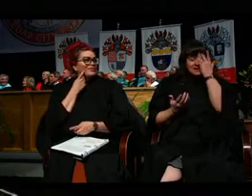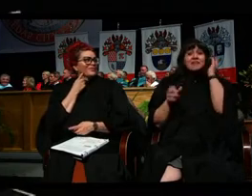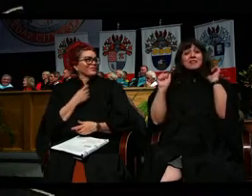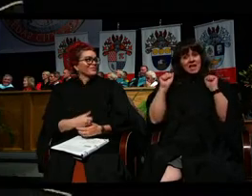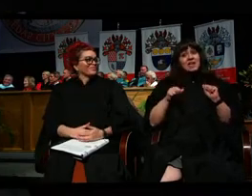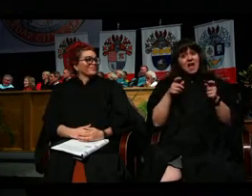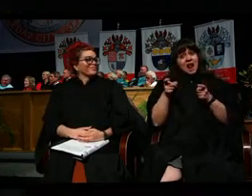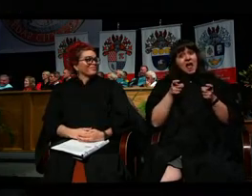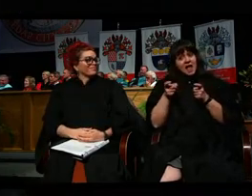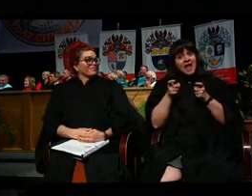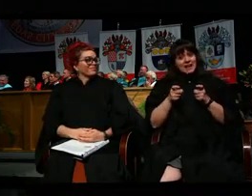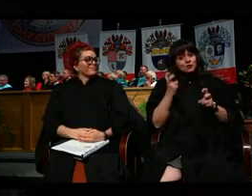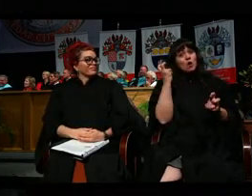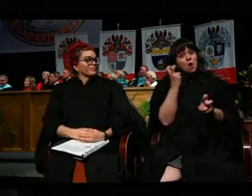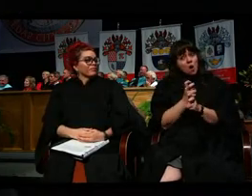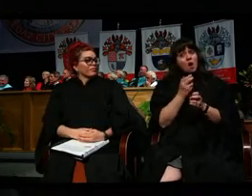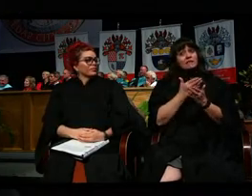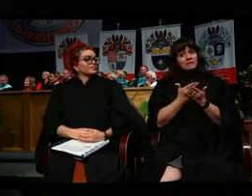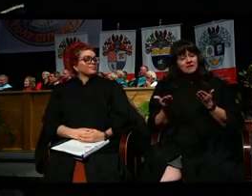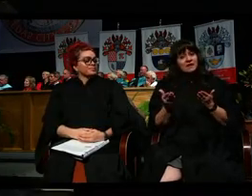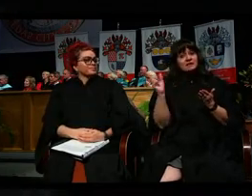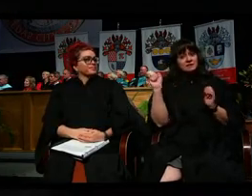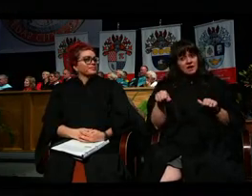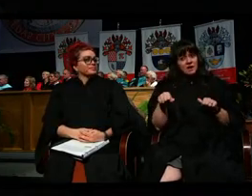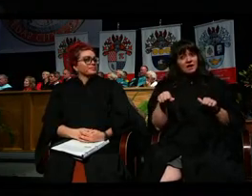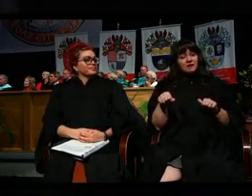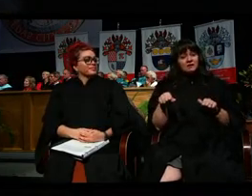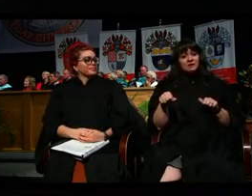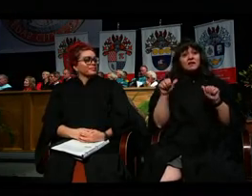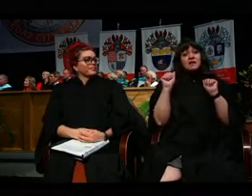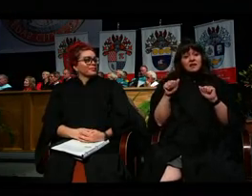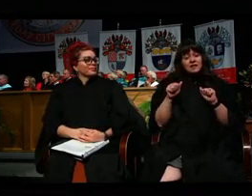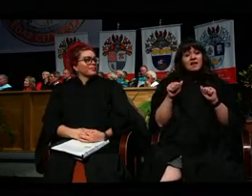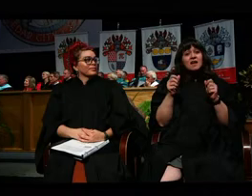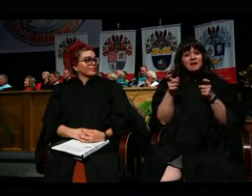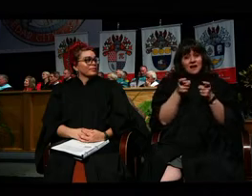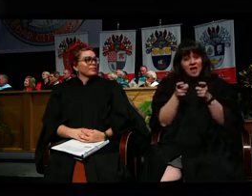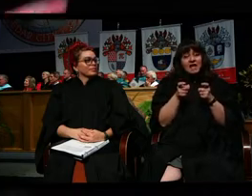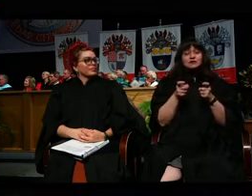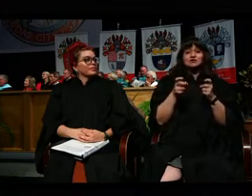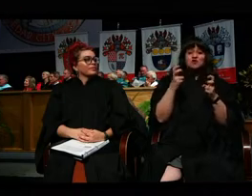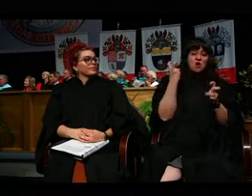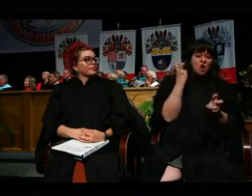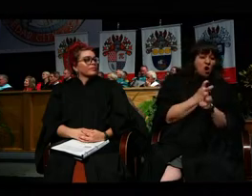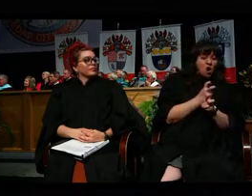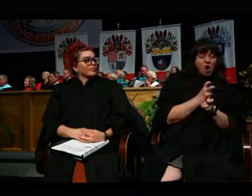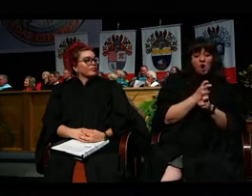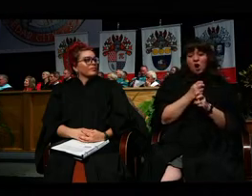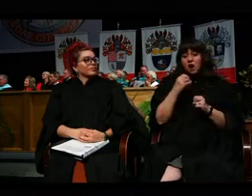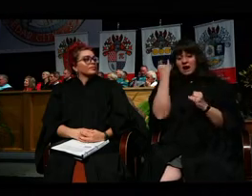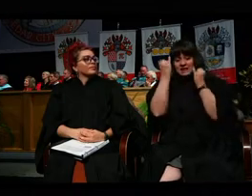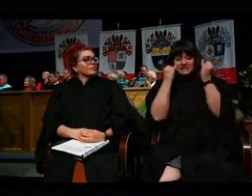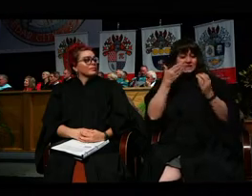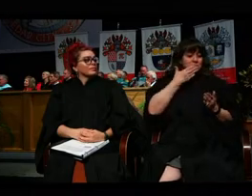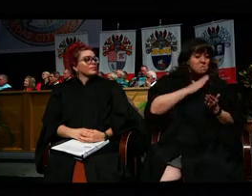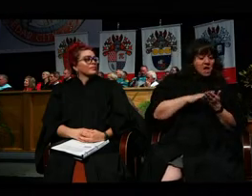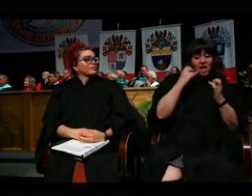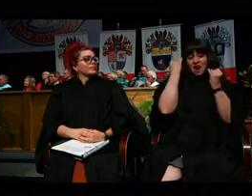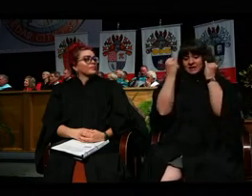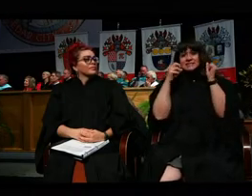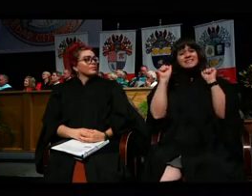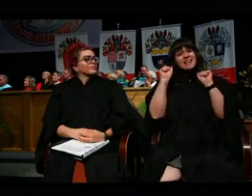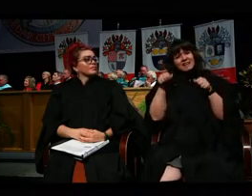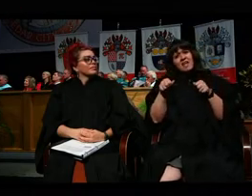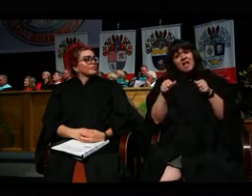handle hard things. They can handle hard ideas. They can handle bad ideas. They can find their way through